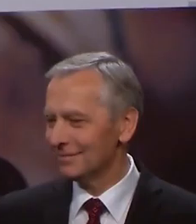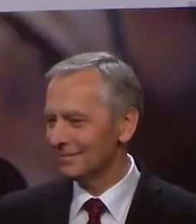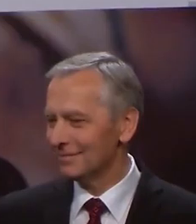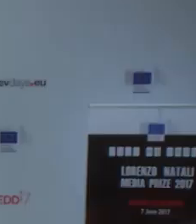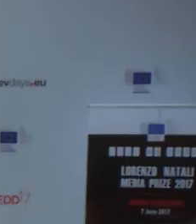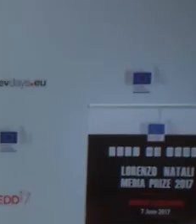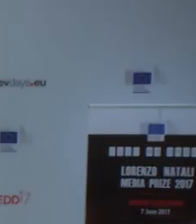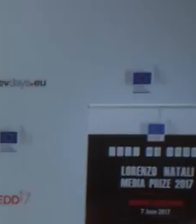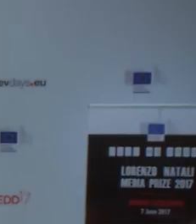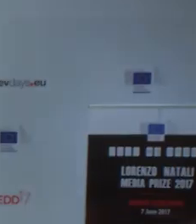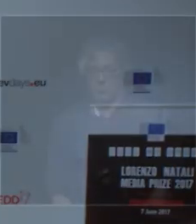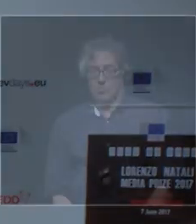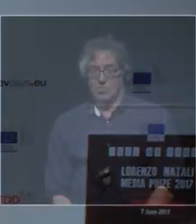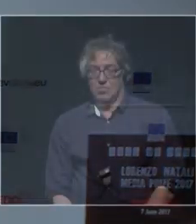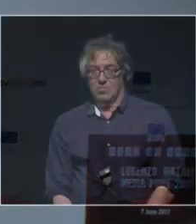wow.